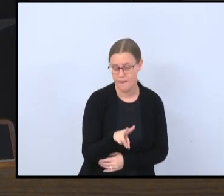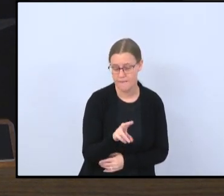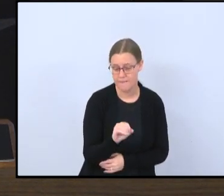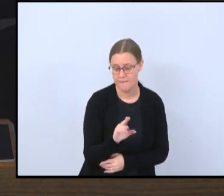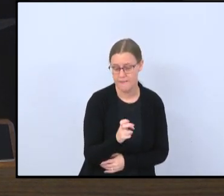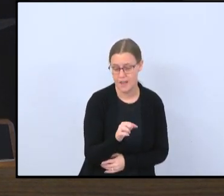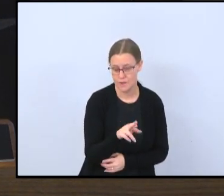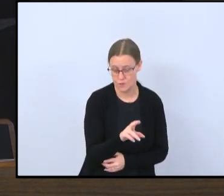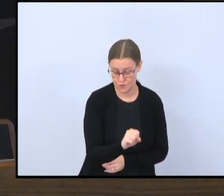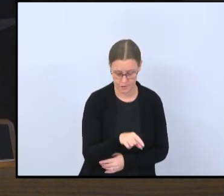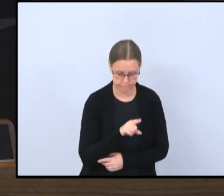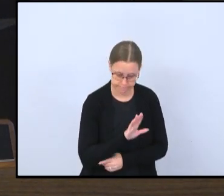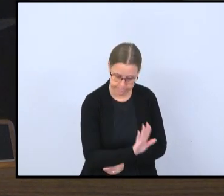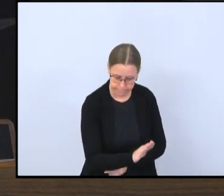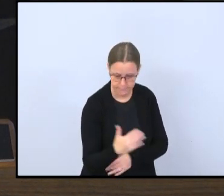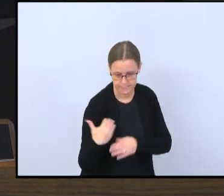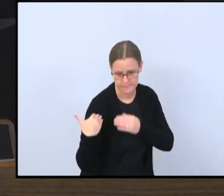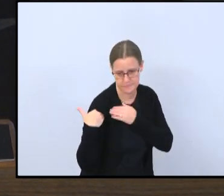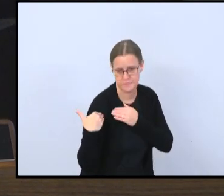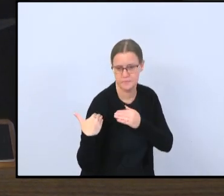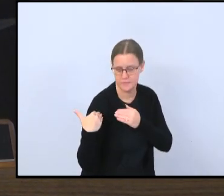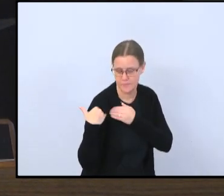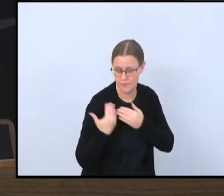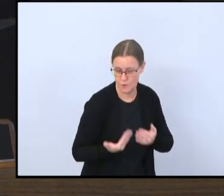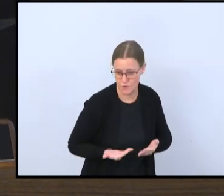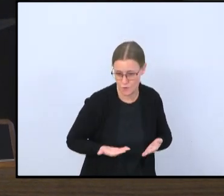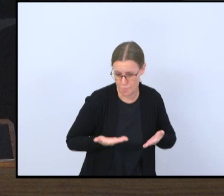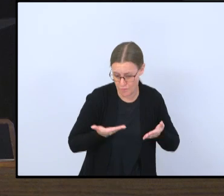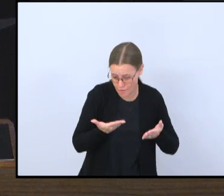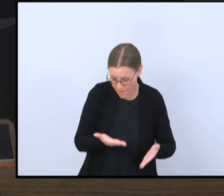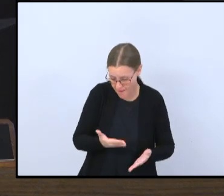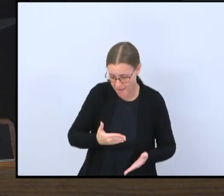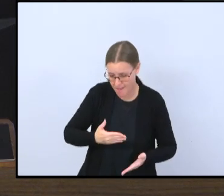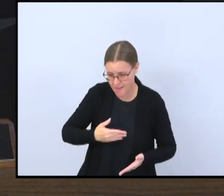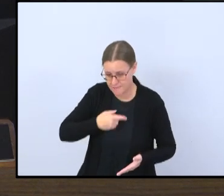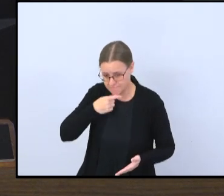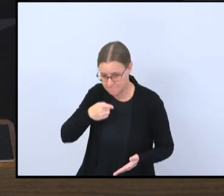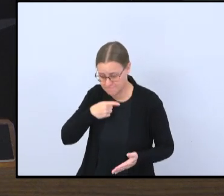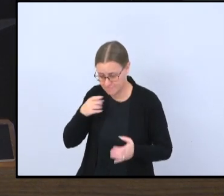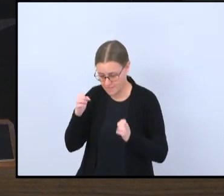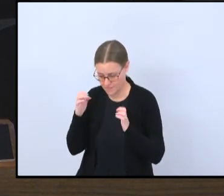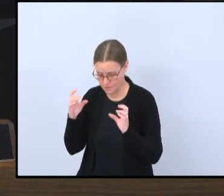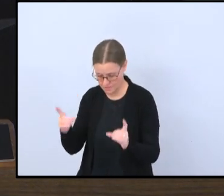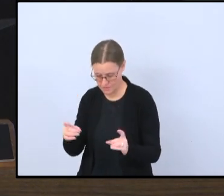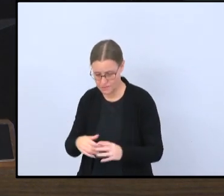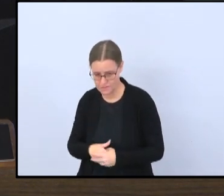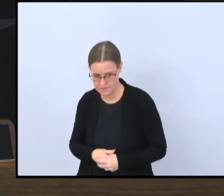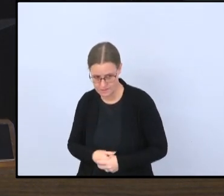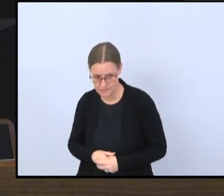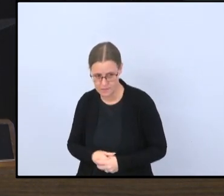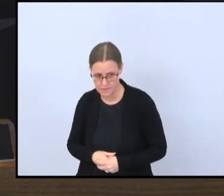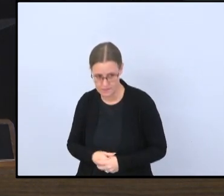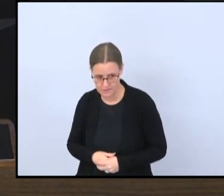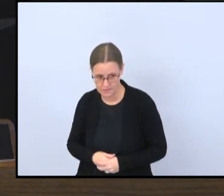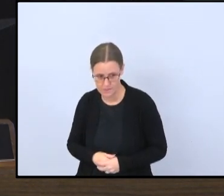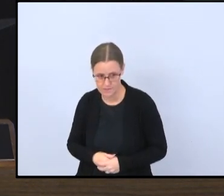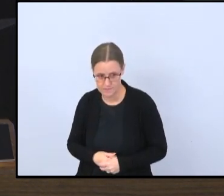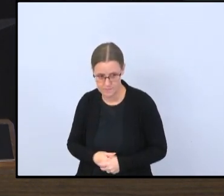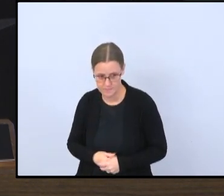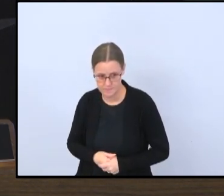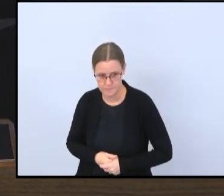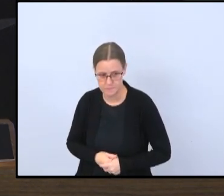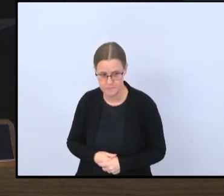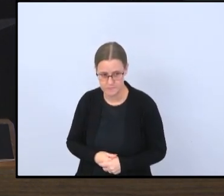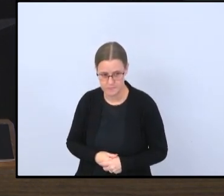They have a responsibility to provide public education. We are doing it as other